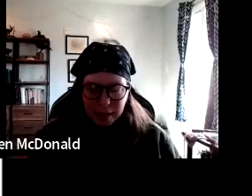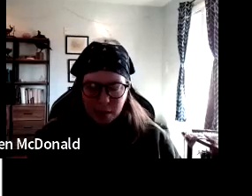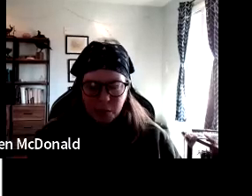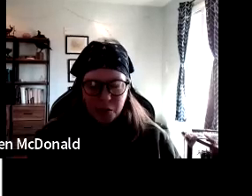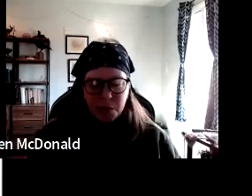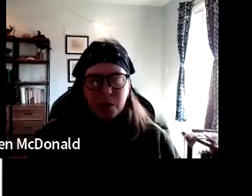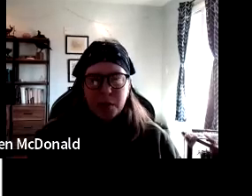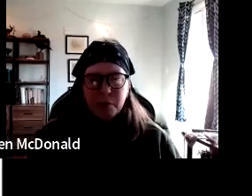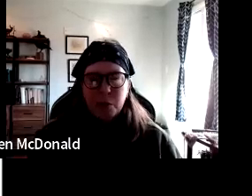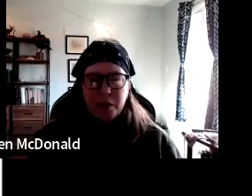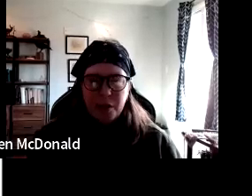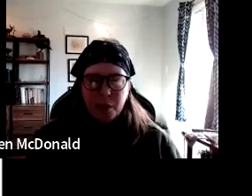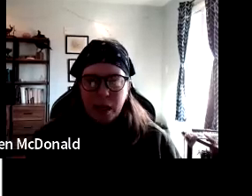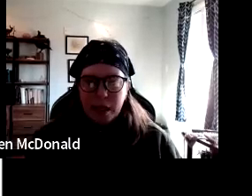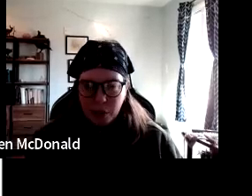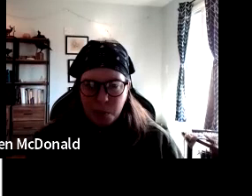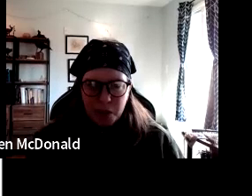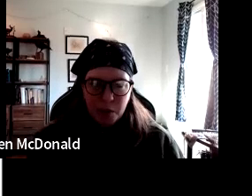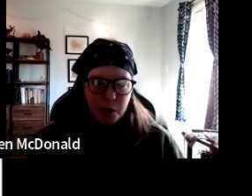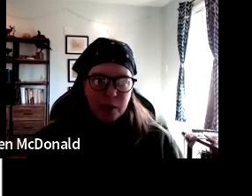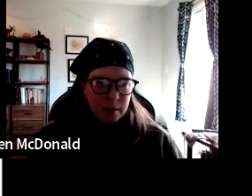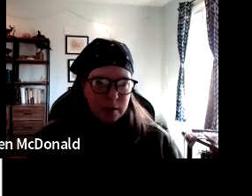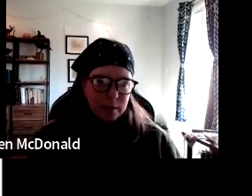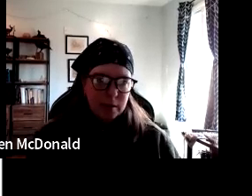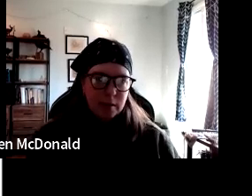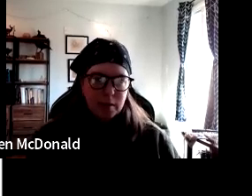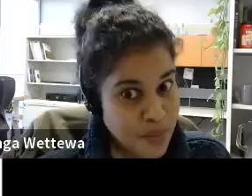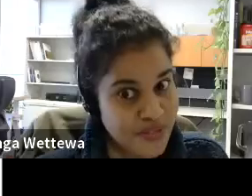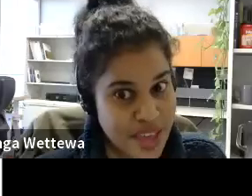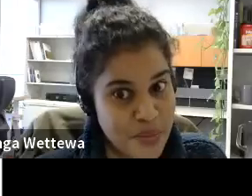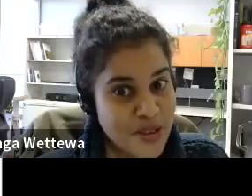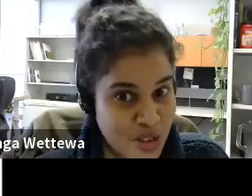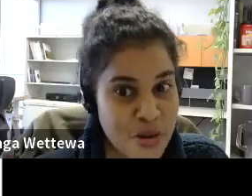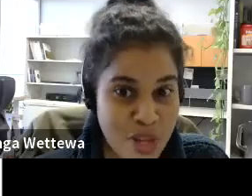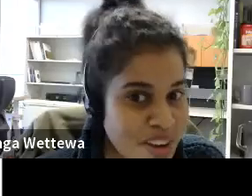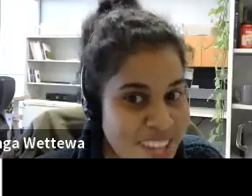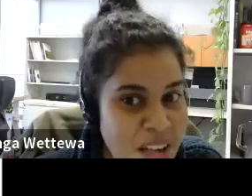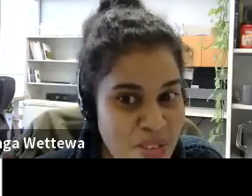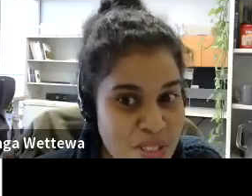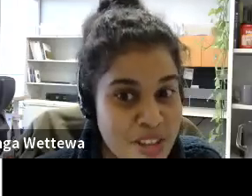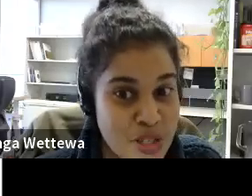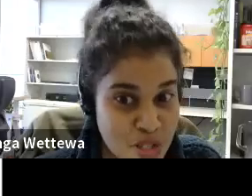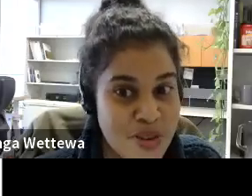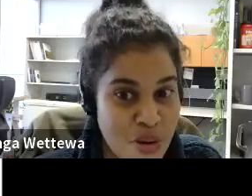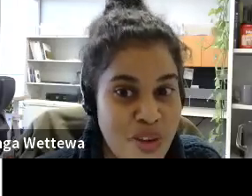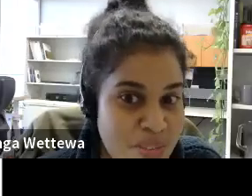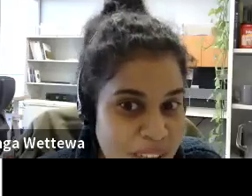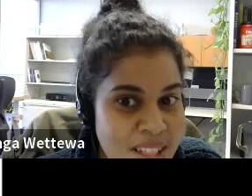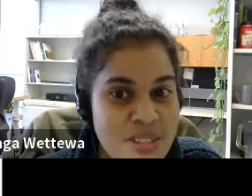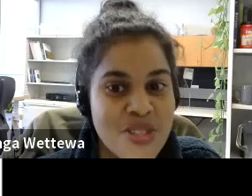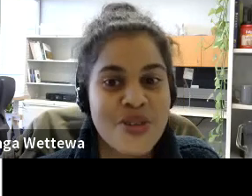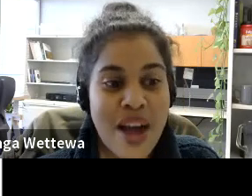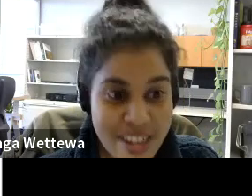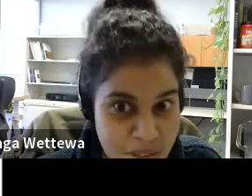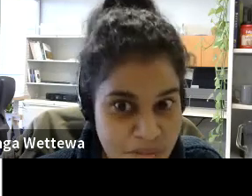that like mushrooms grow in the forest too. Can I eat those mushrooms? Some of them, but you have to be very careful and you should know very